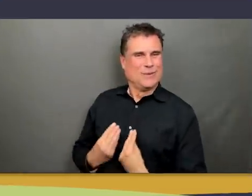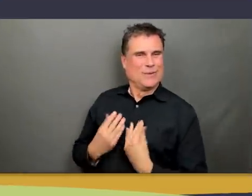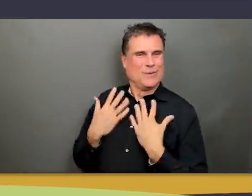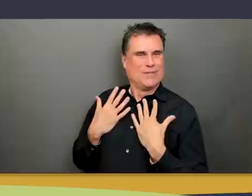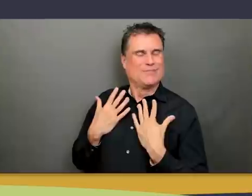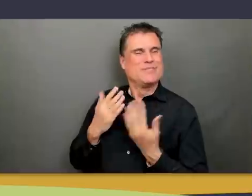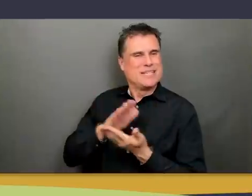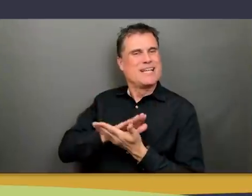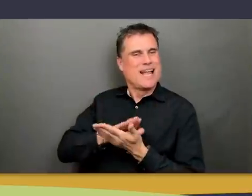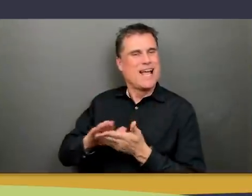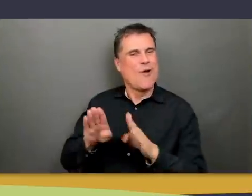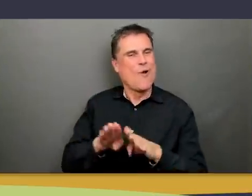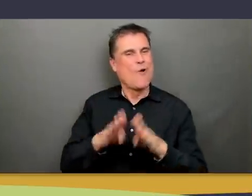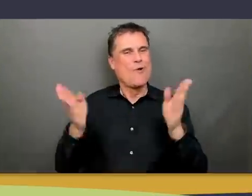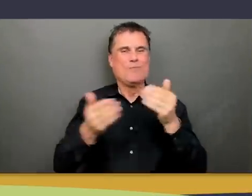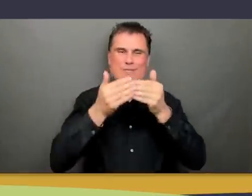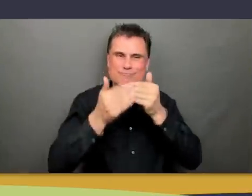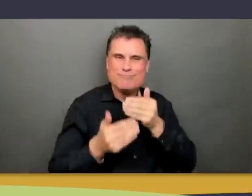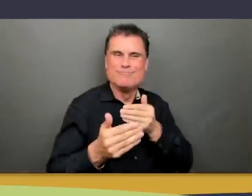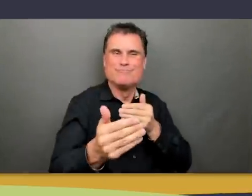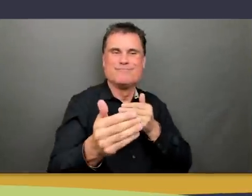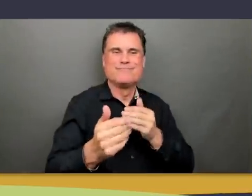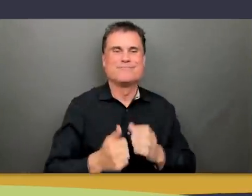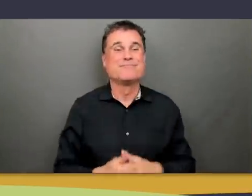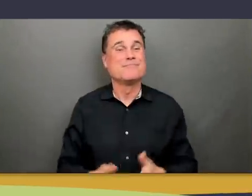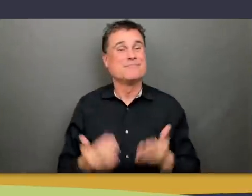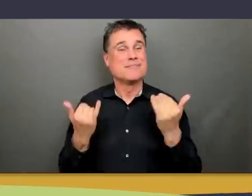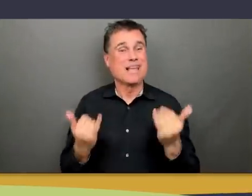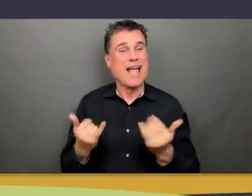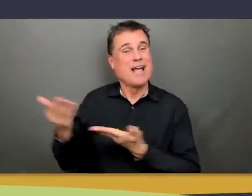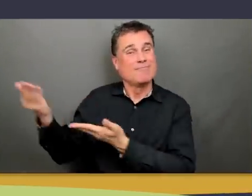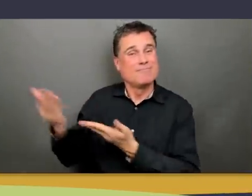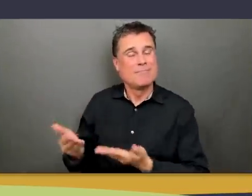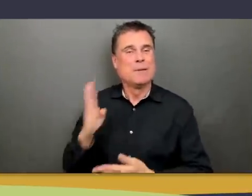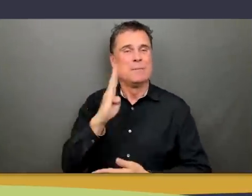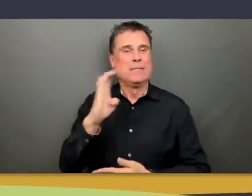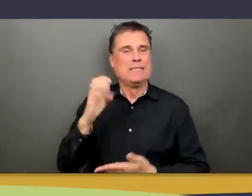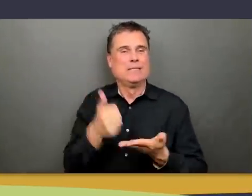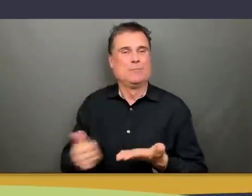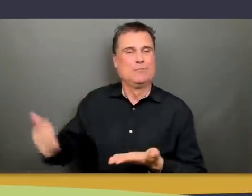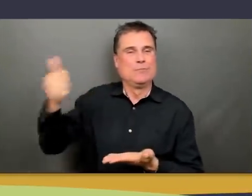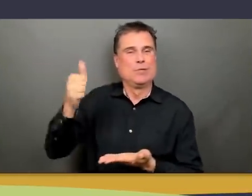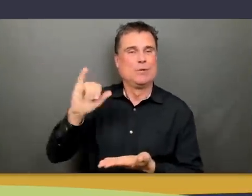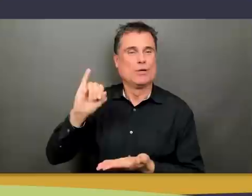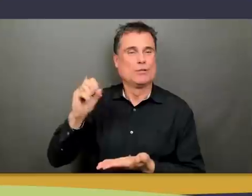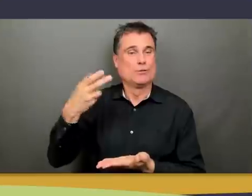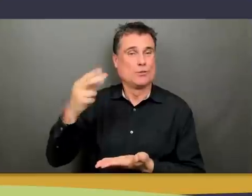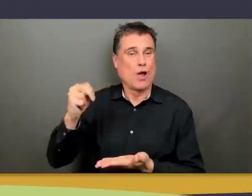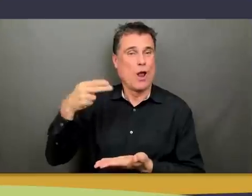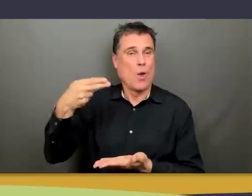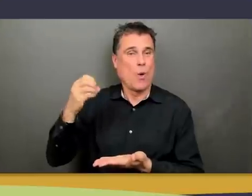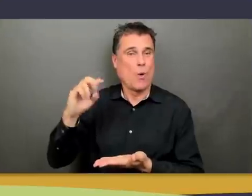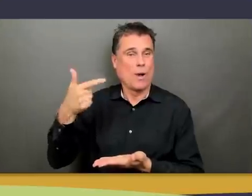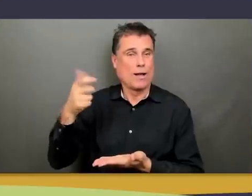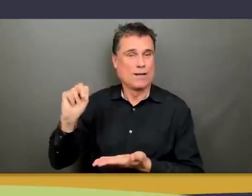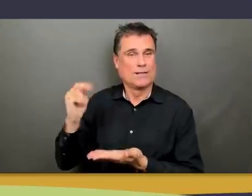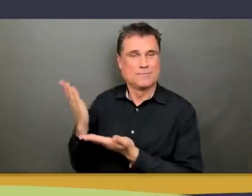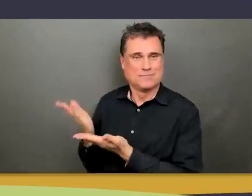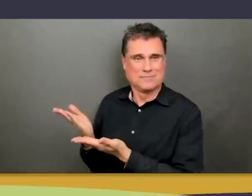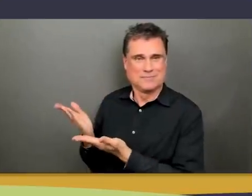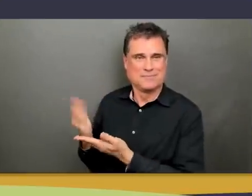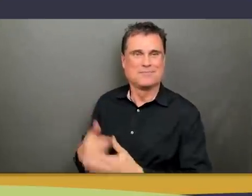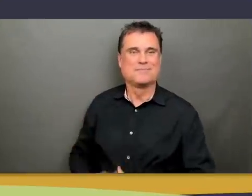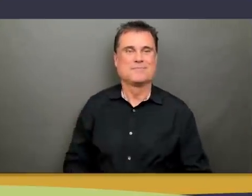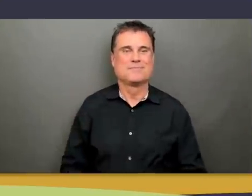I would now like to welcome Premier John Horgan to say a few words about the importance of these awards. Thank you